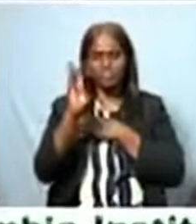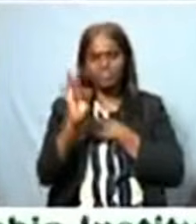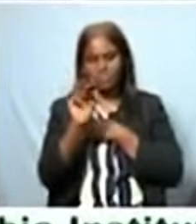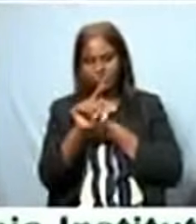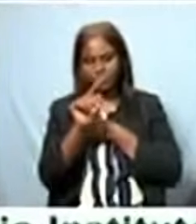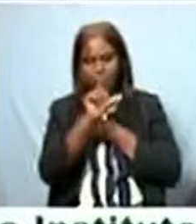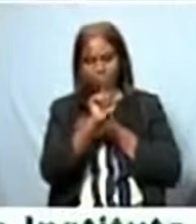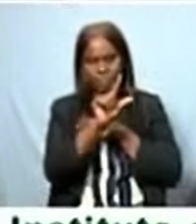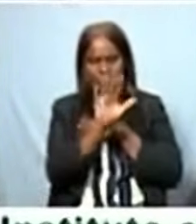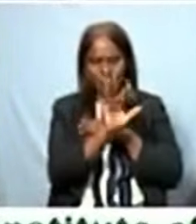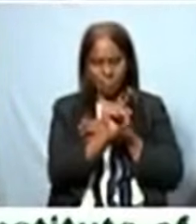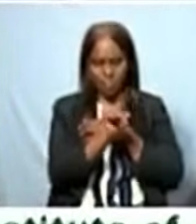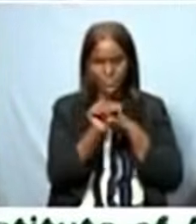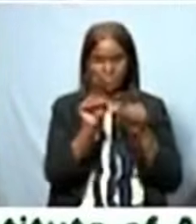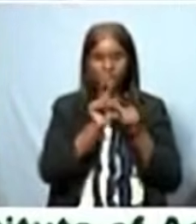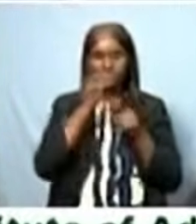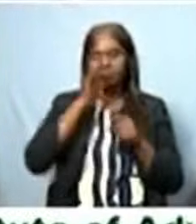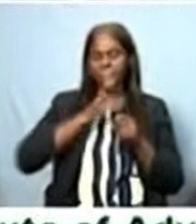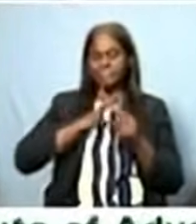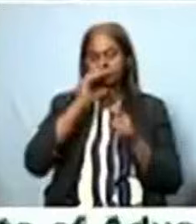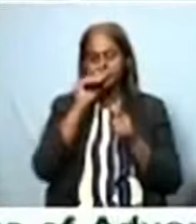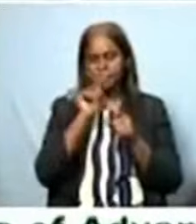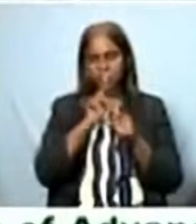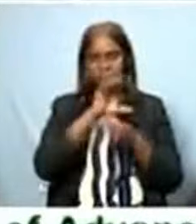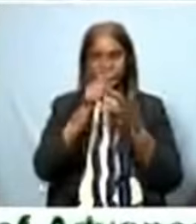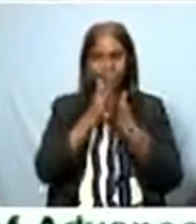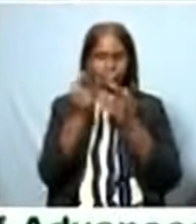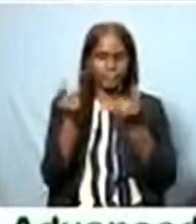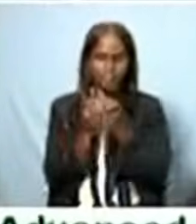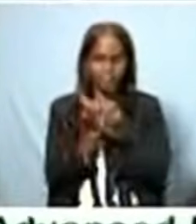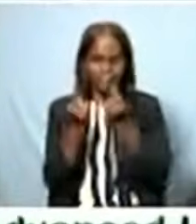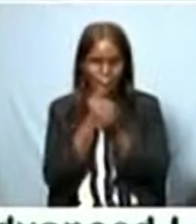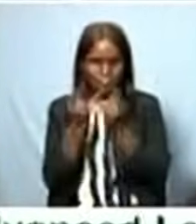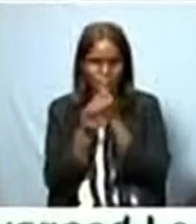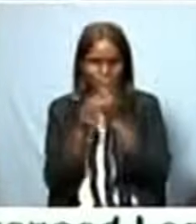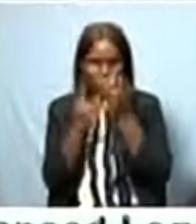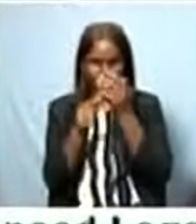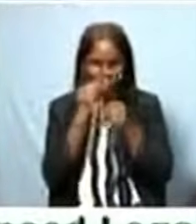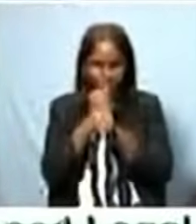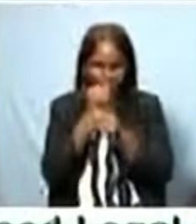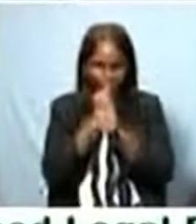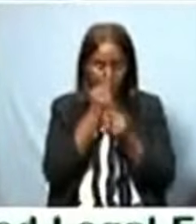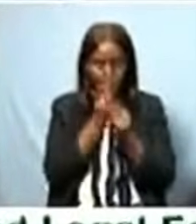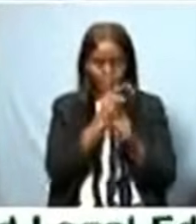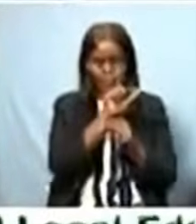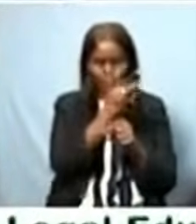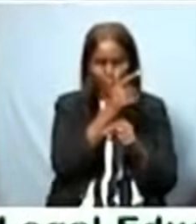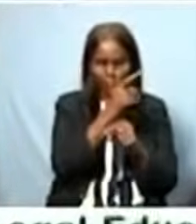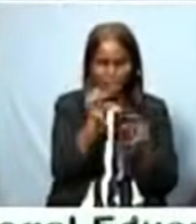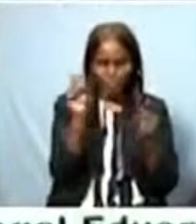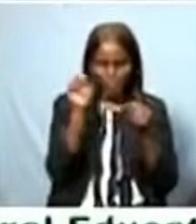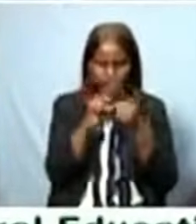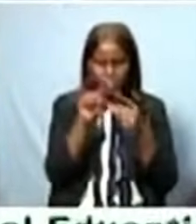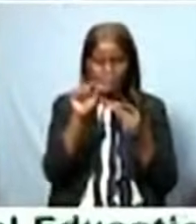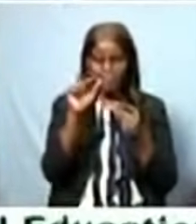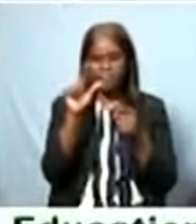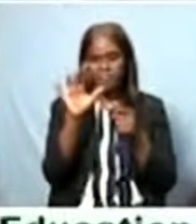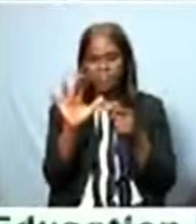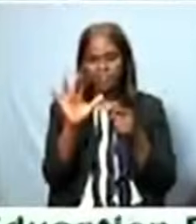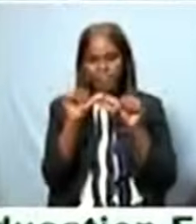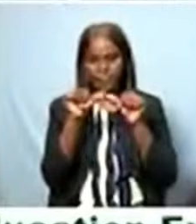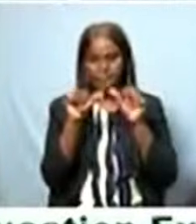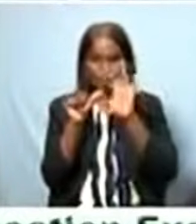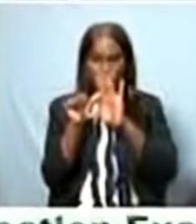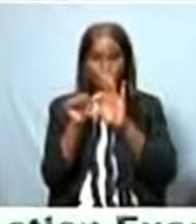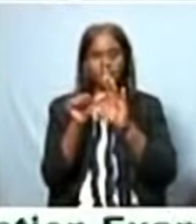of 2025, Madam Speaker, all the changes that were done from 2021 up to 2025